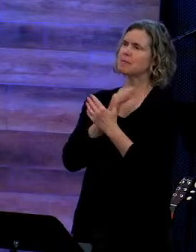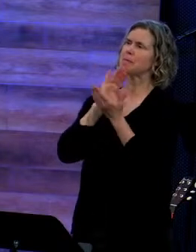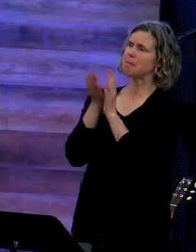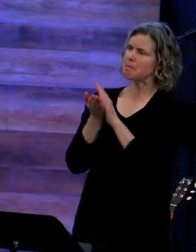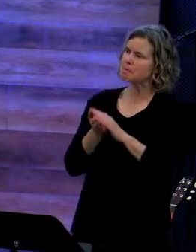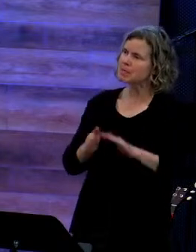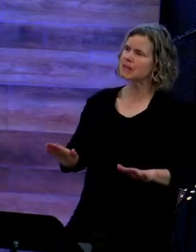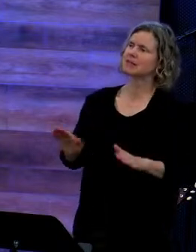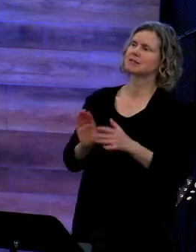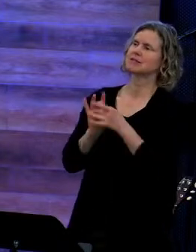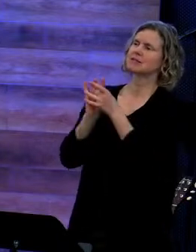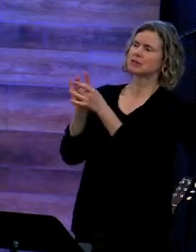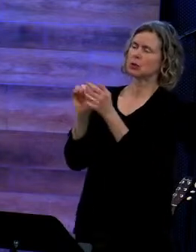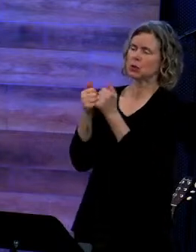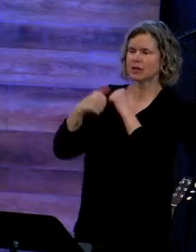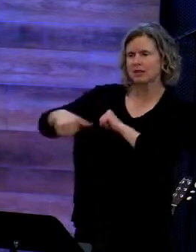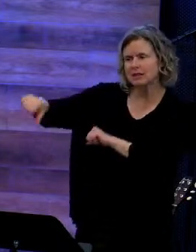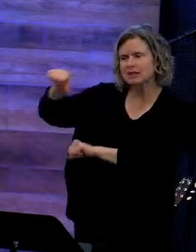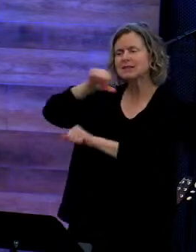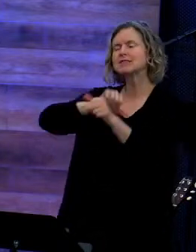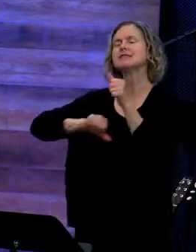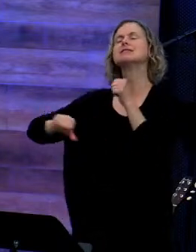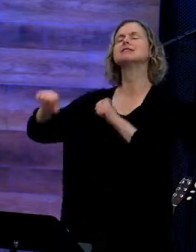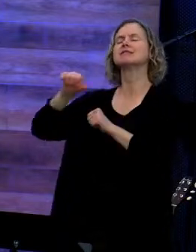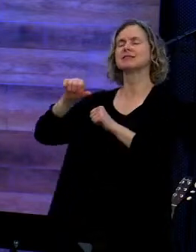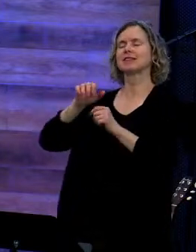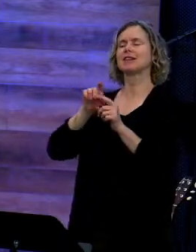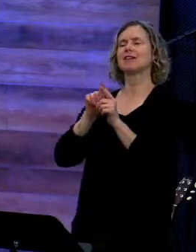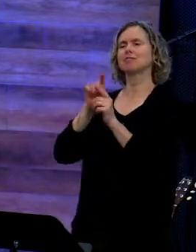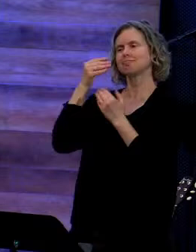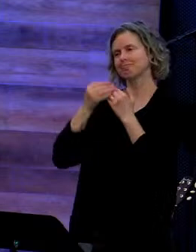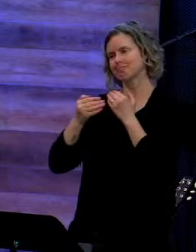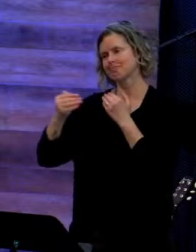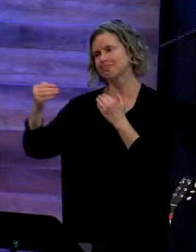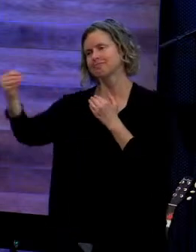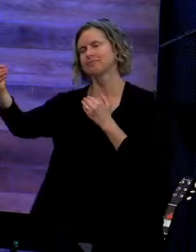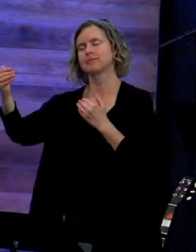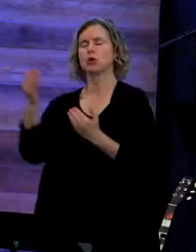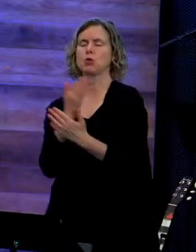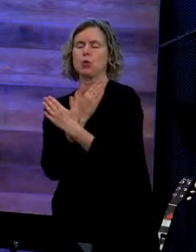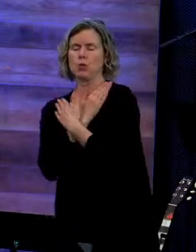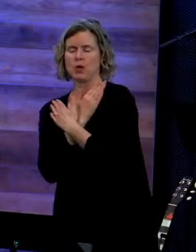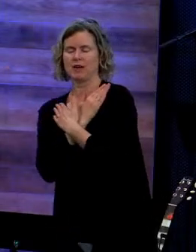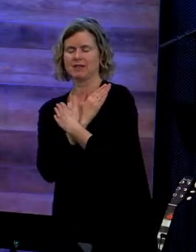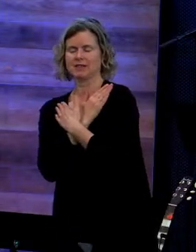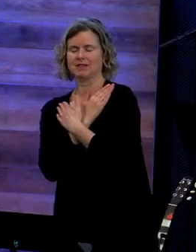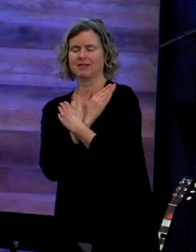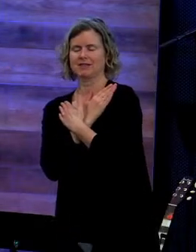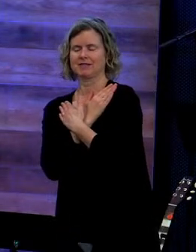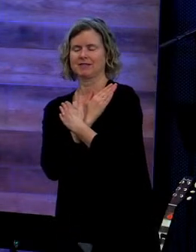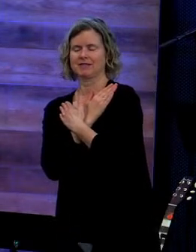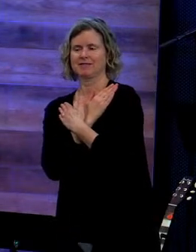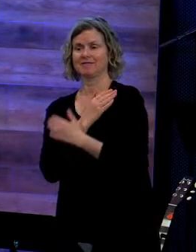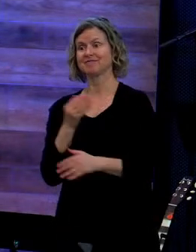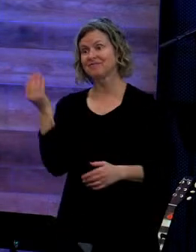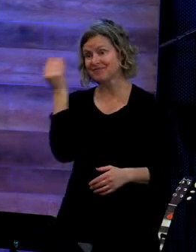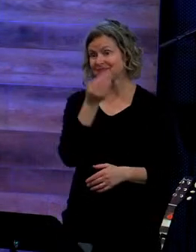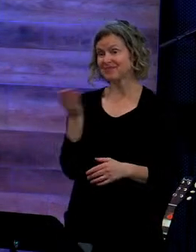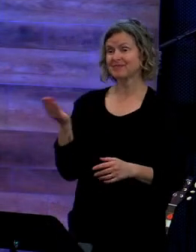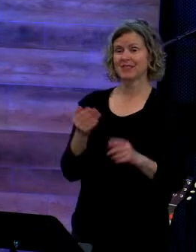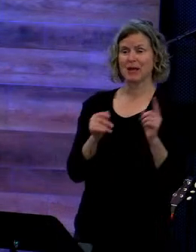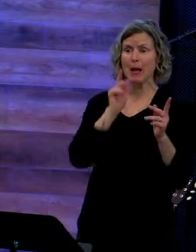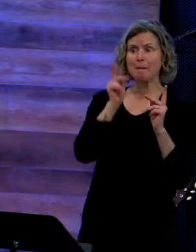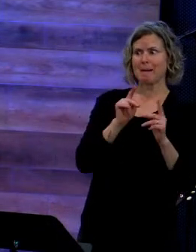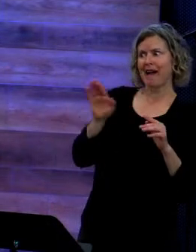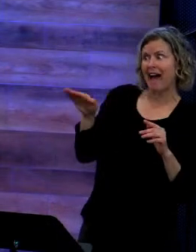Jesus is saying that no matter what people try to sell you, you really can't buy rest. A timeshare just won't do it.